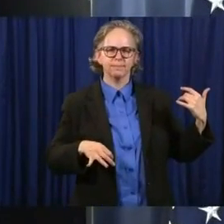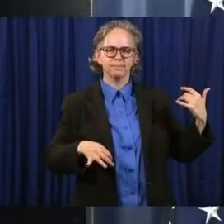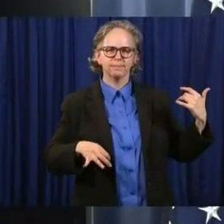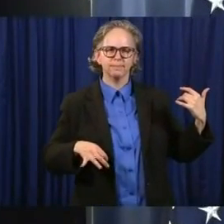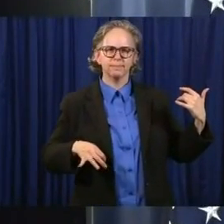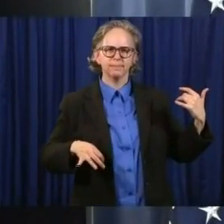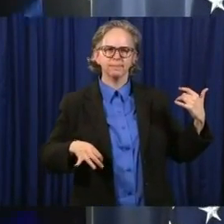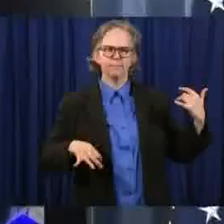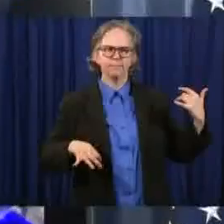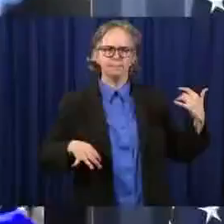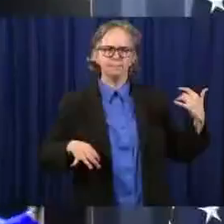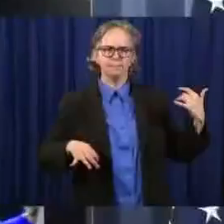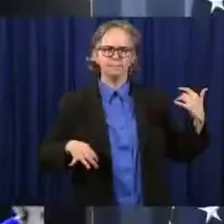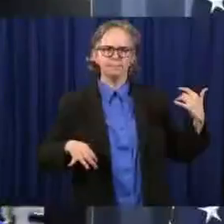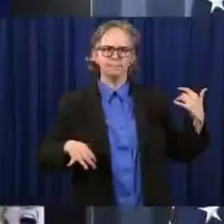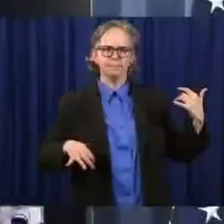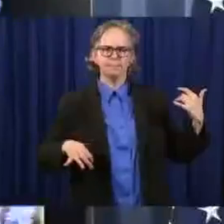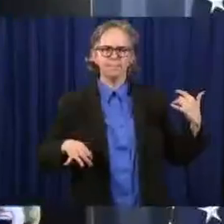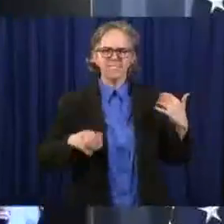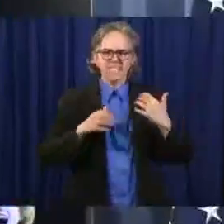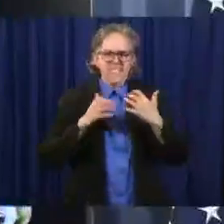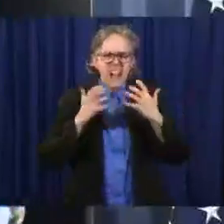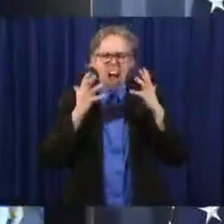coolmem Thank you.